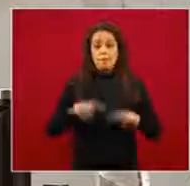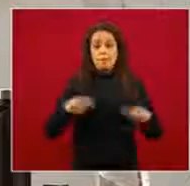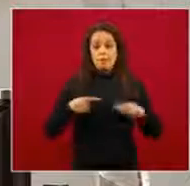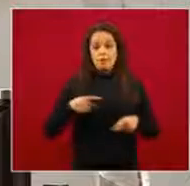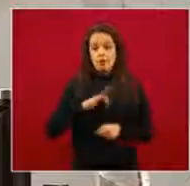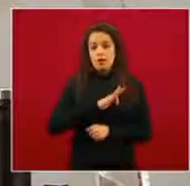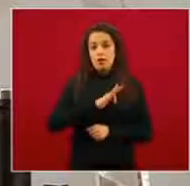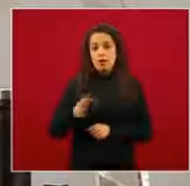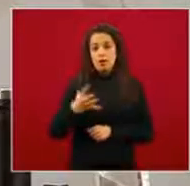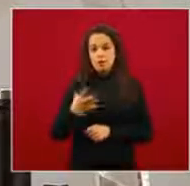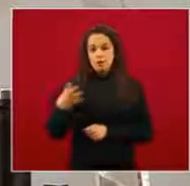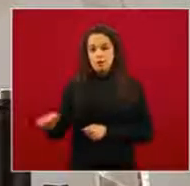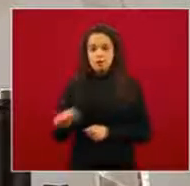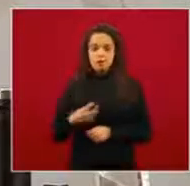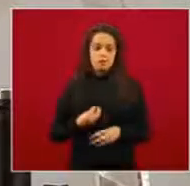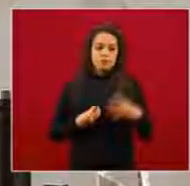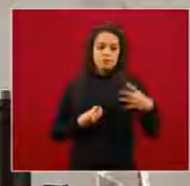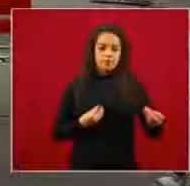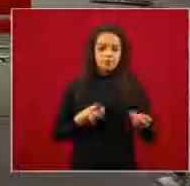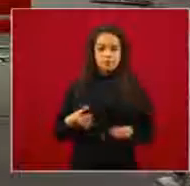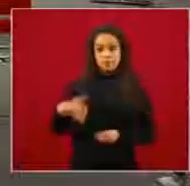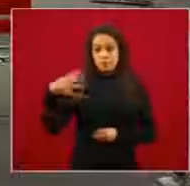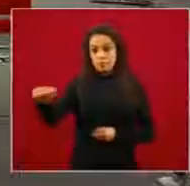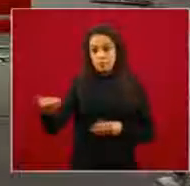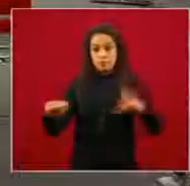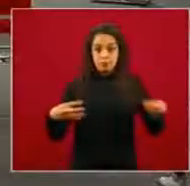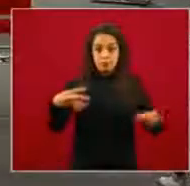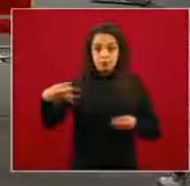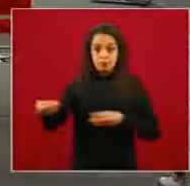amount of people that can infect